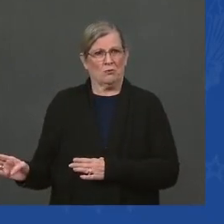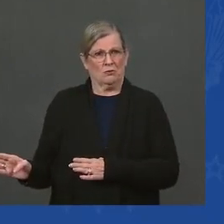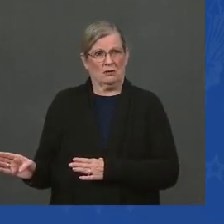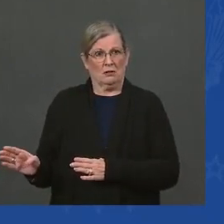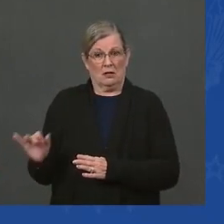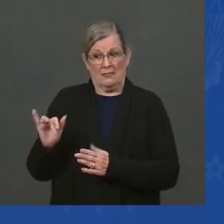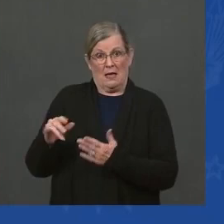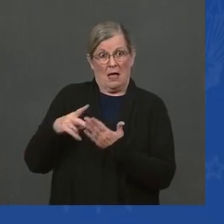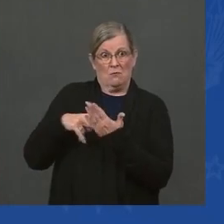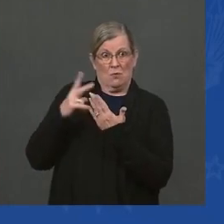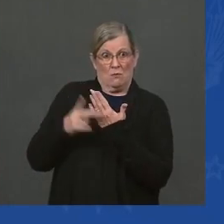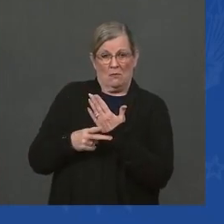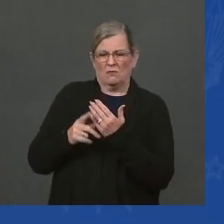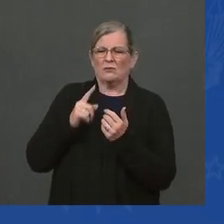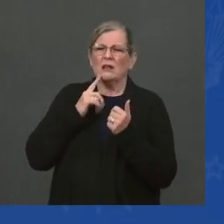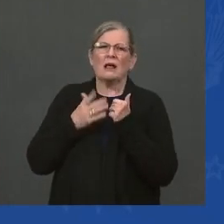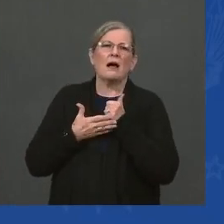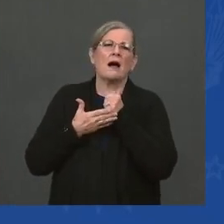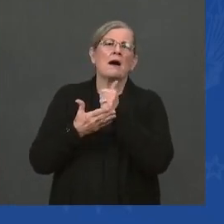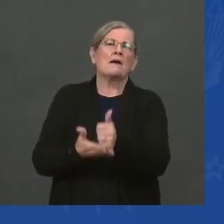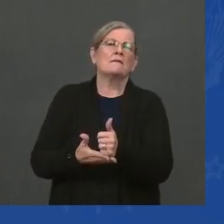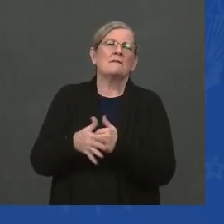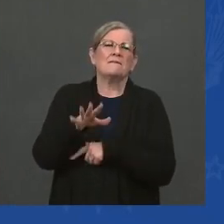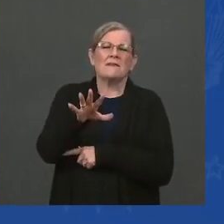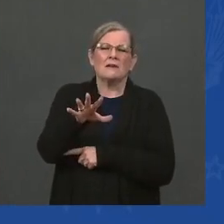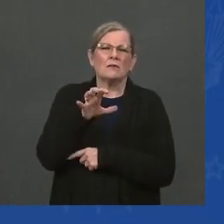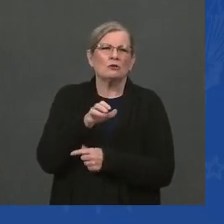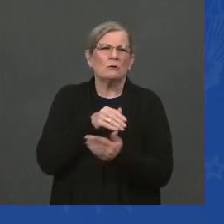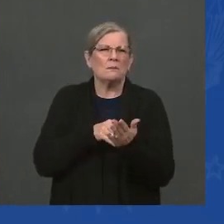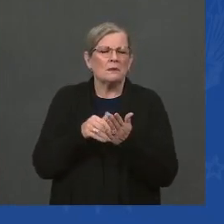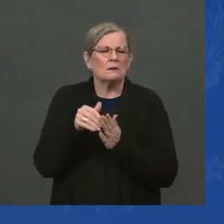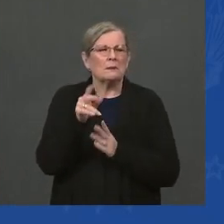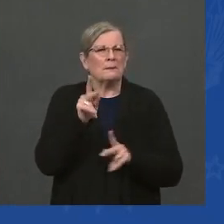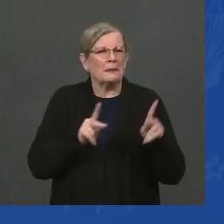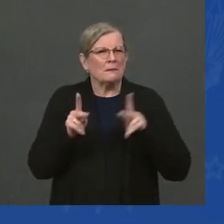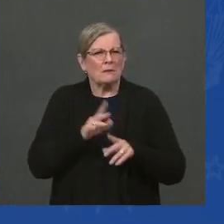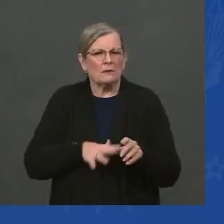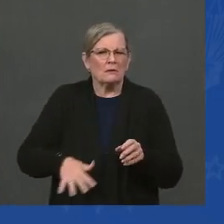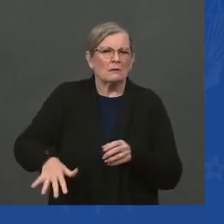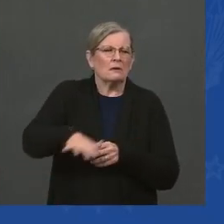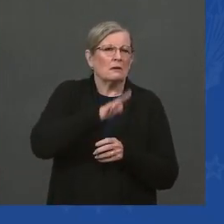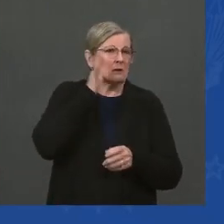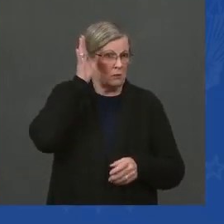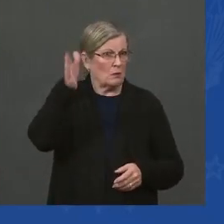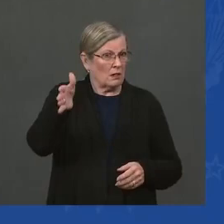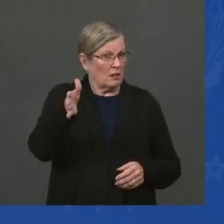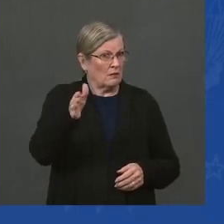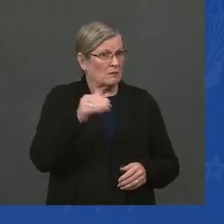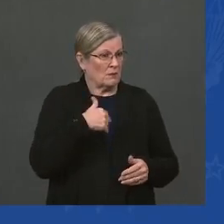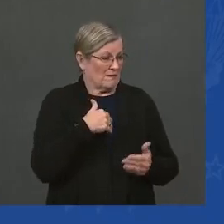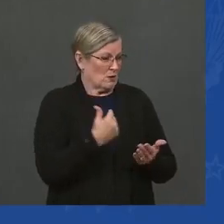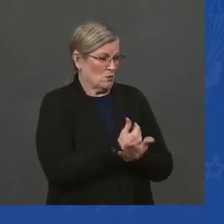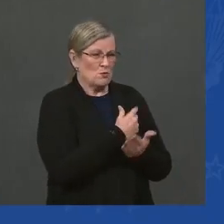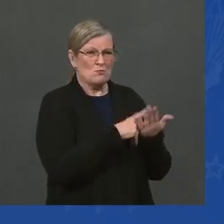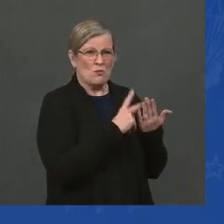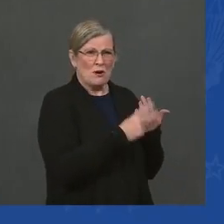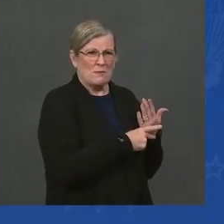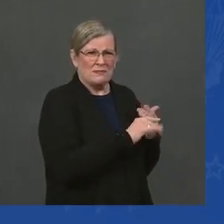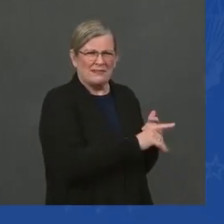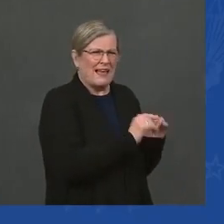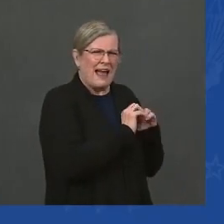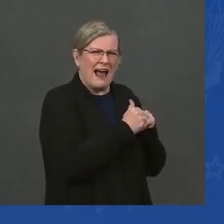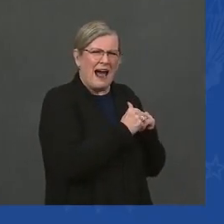released our overall long-term strategy that outlines how we'll get to net zero emissions by